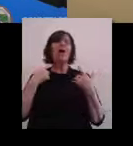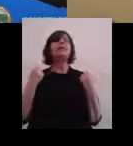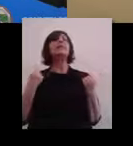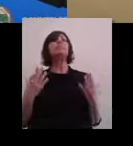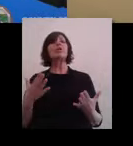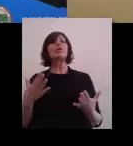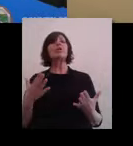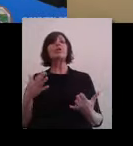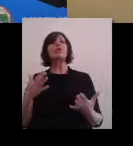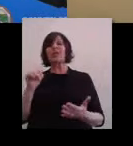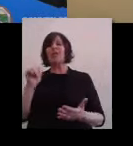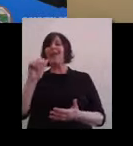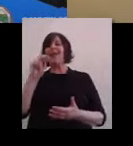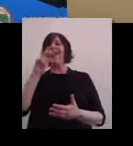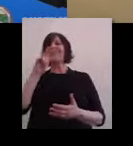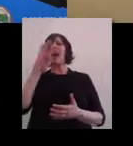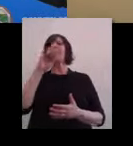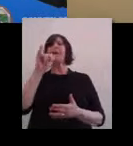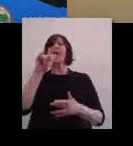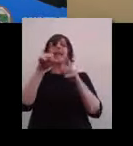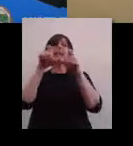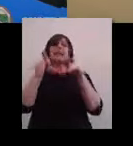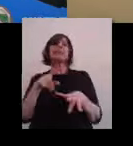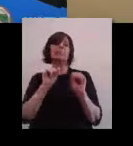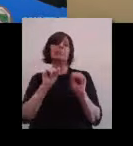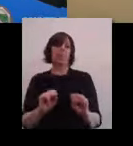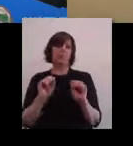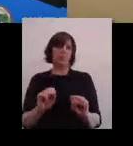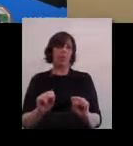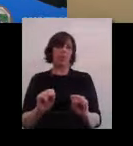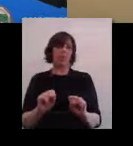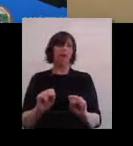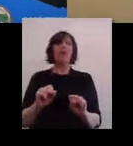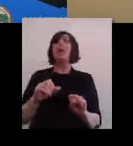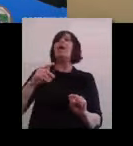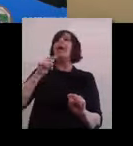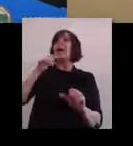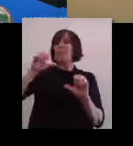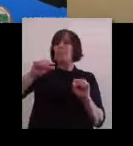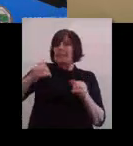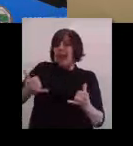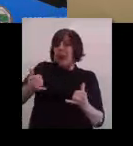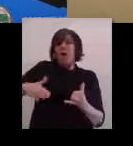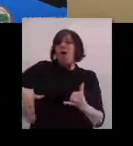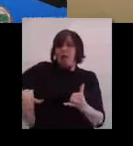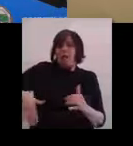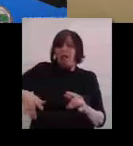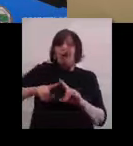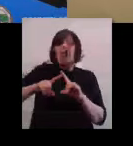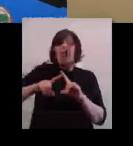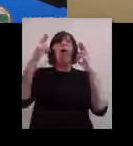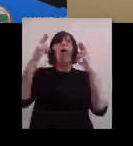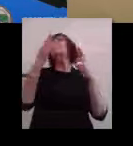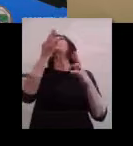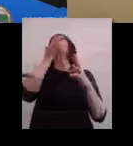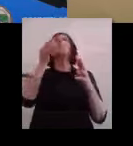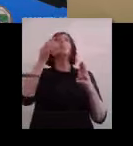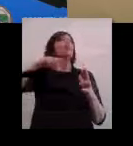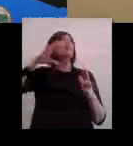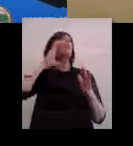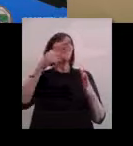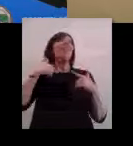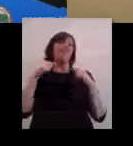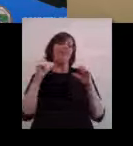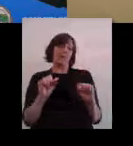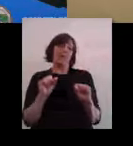possible. We are not at the point where we're there yet, but hopefully soon we'll be able to talk about antibody testing to make